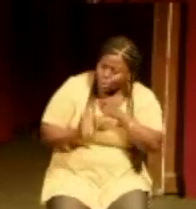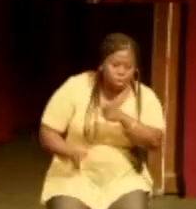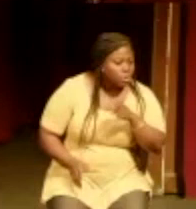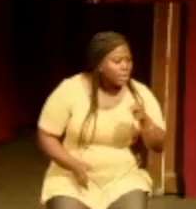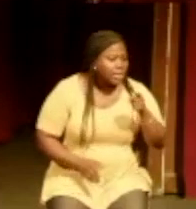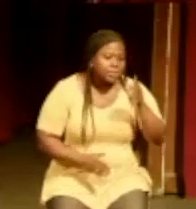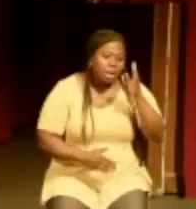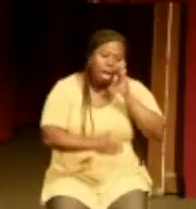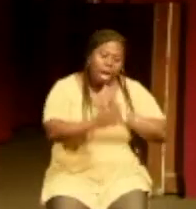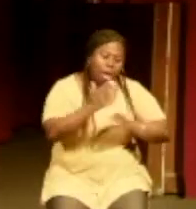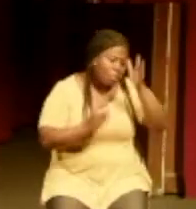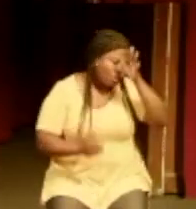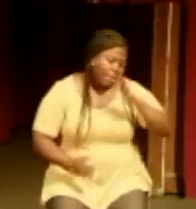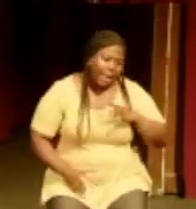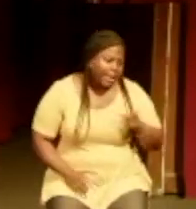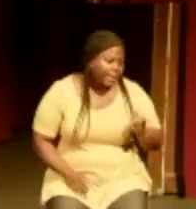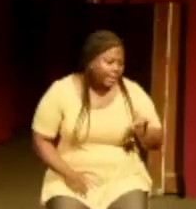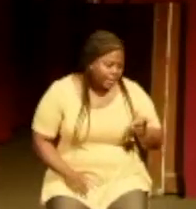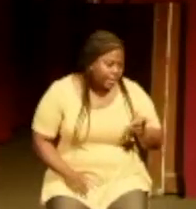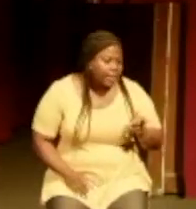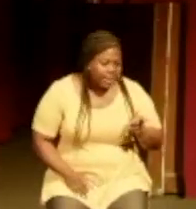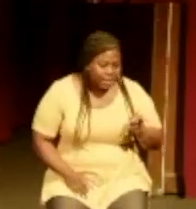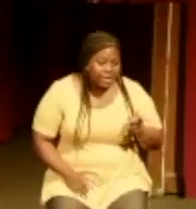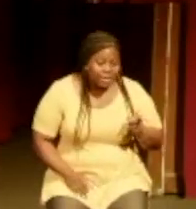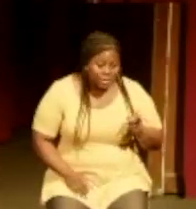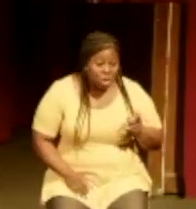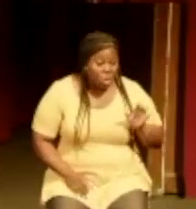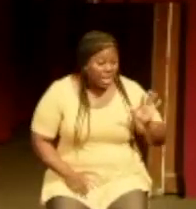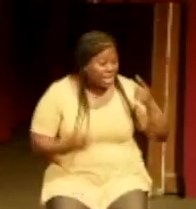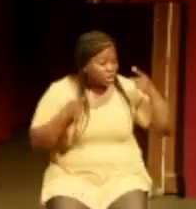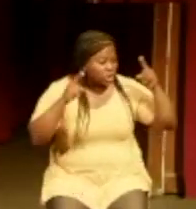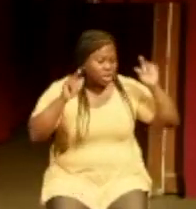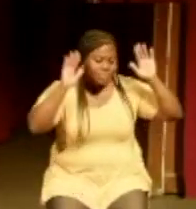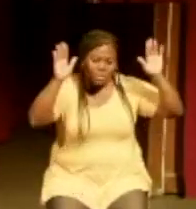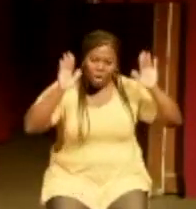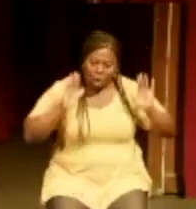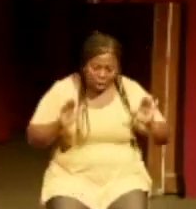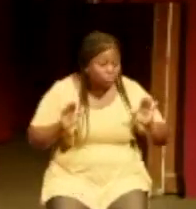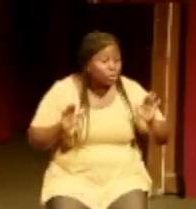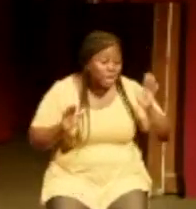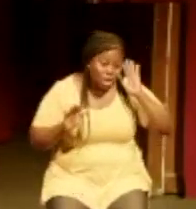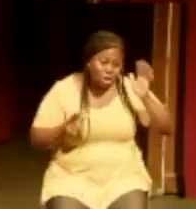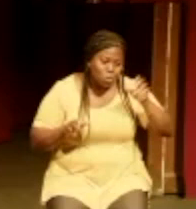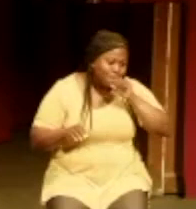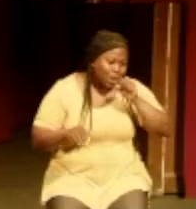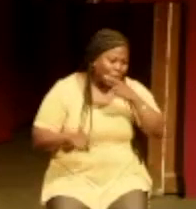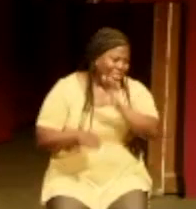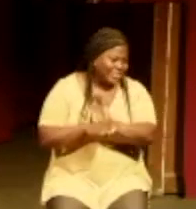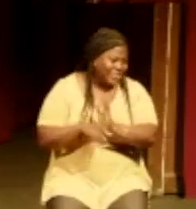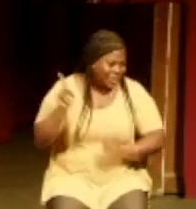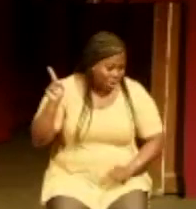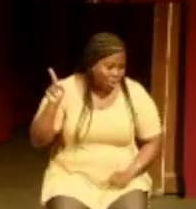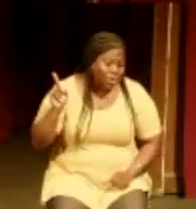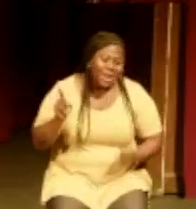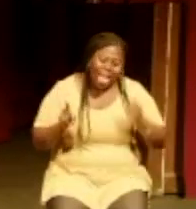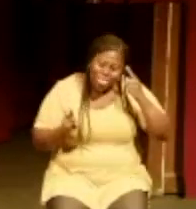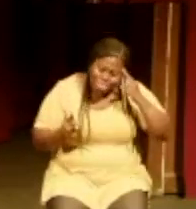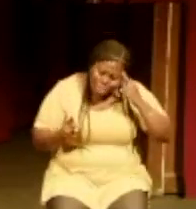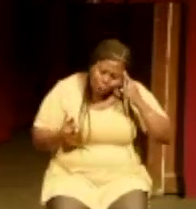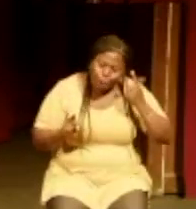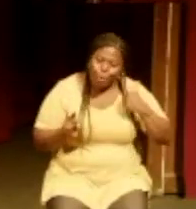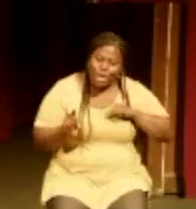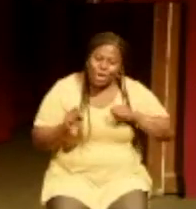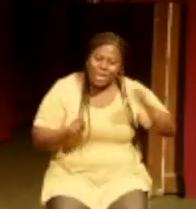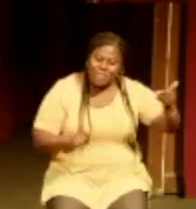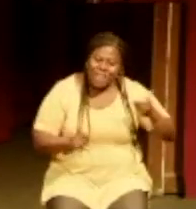guy. But what he's been able to do is just phenomenal, and you're going to love this video. And again, we thought we'd be able to sneak him